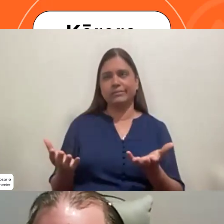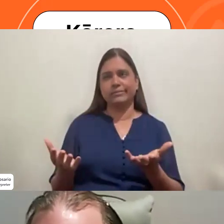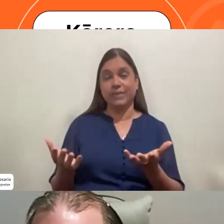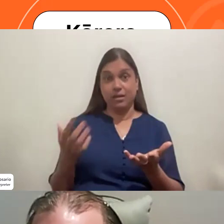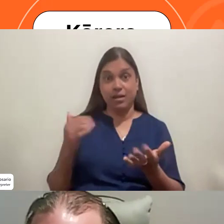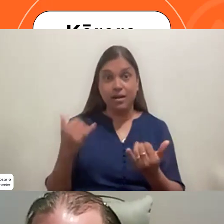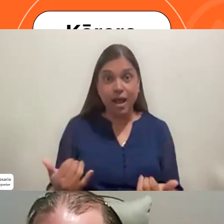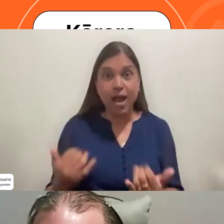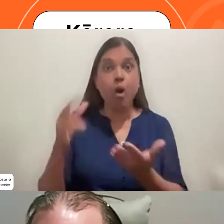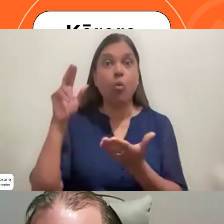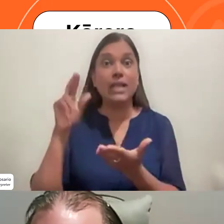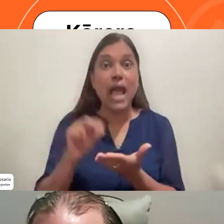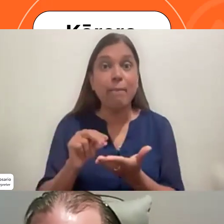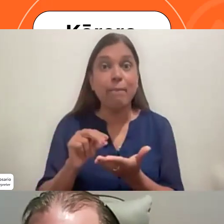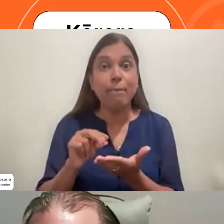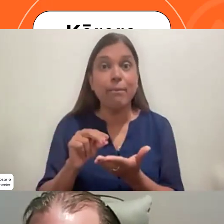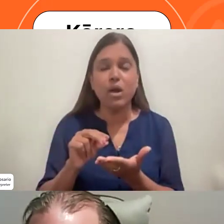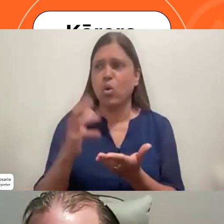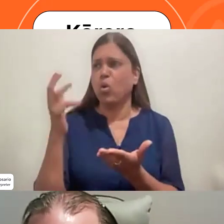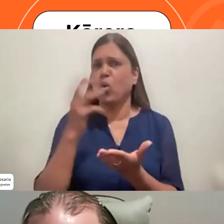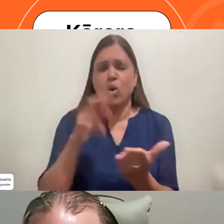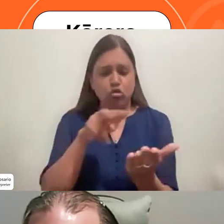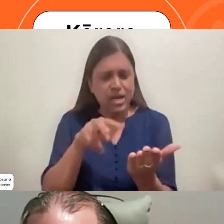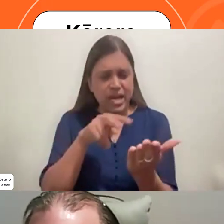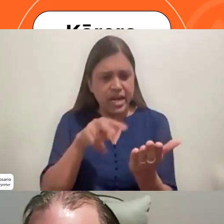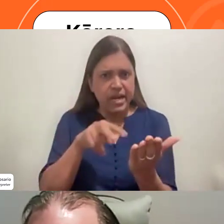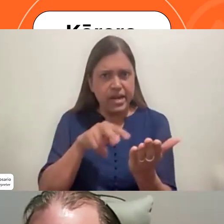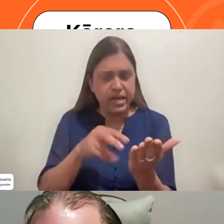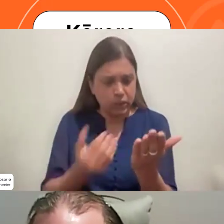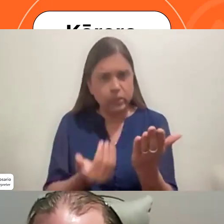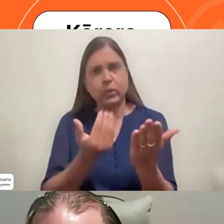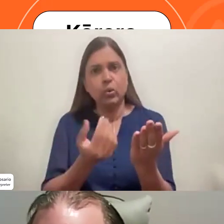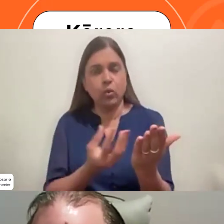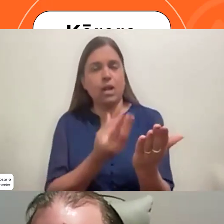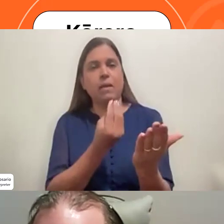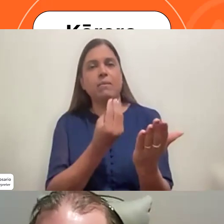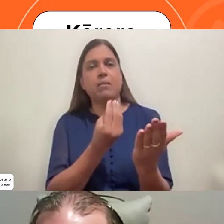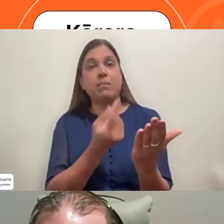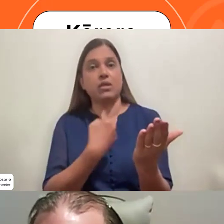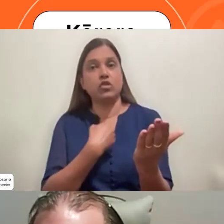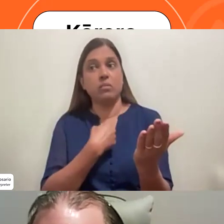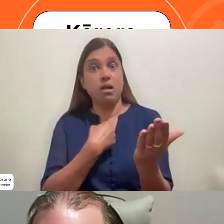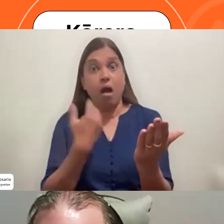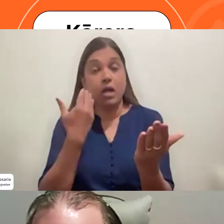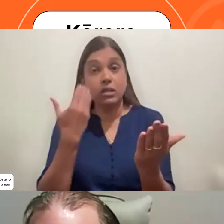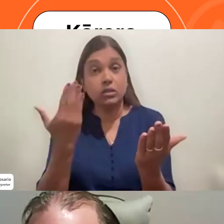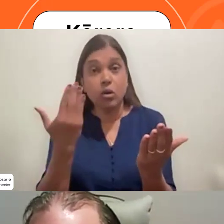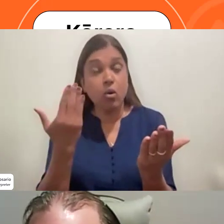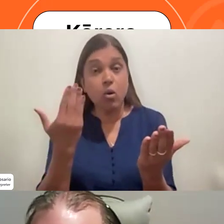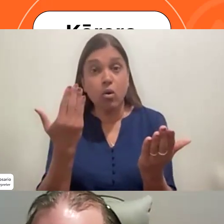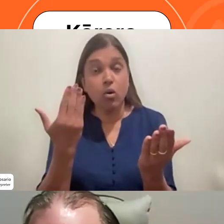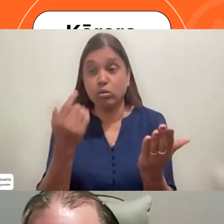actually browse all the categories. I can find things that I never even knew the supermarket's even stocked. I can add them to my shopping